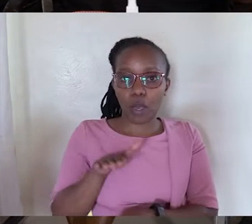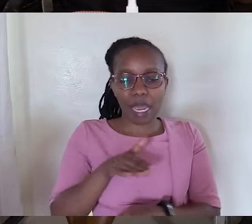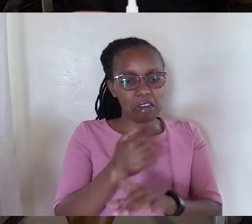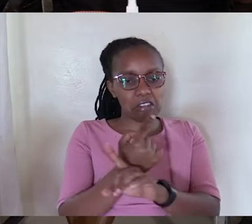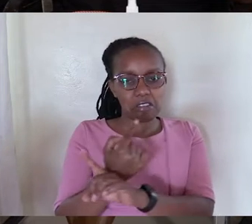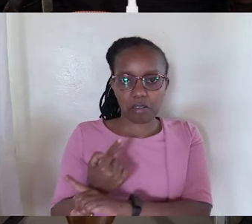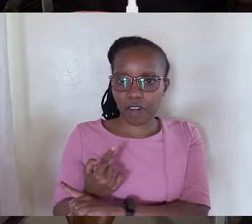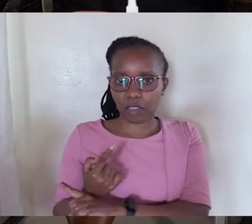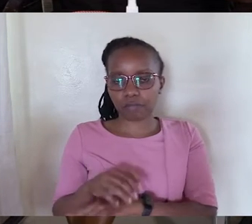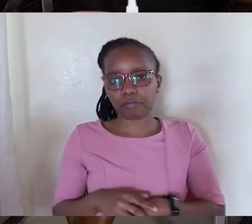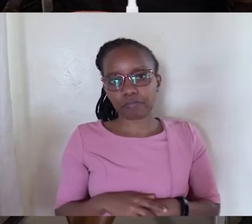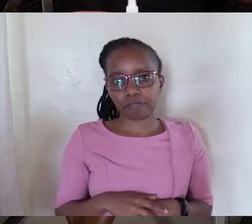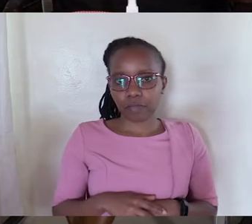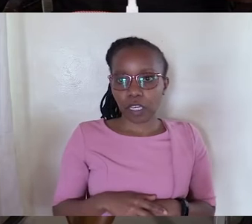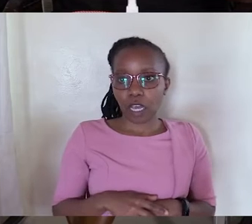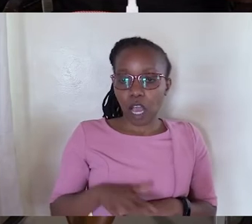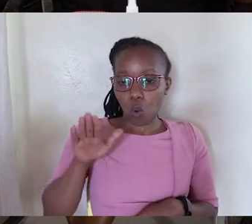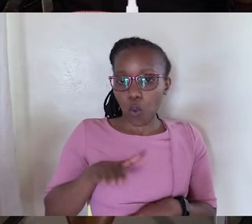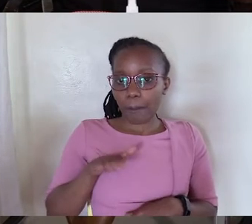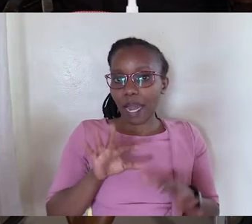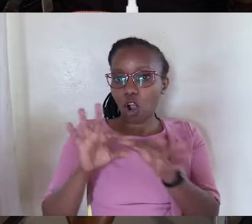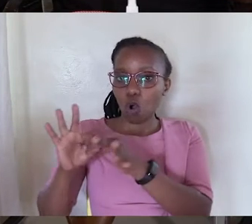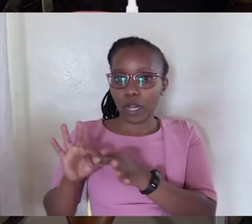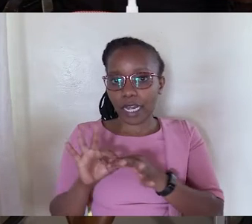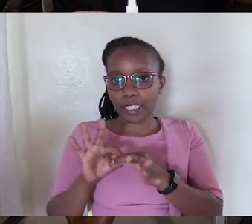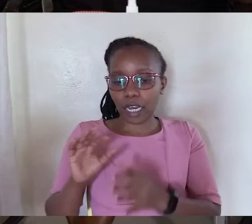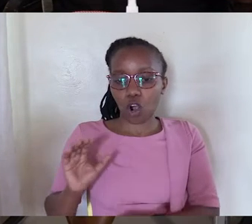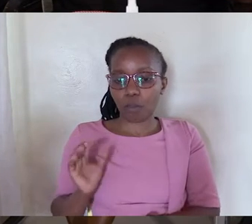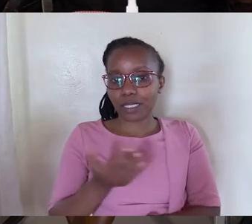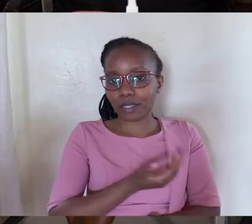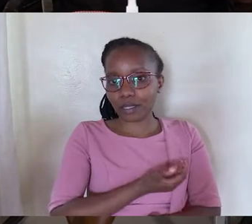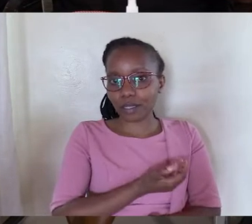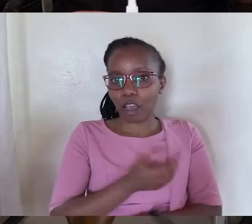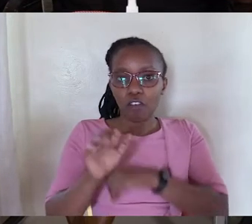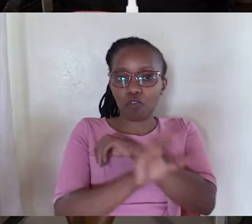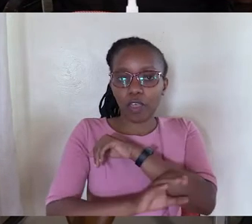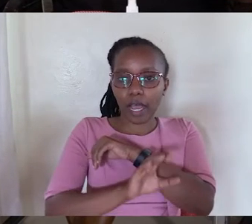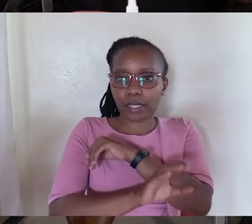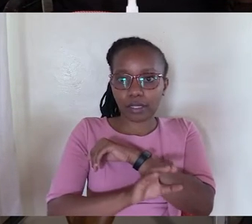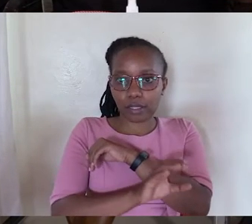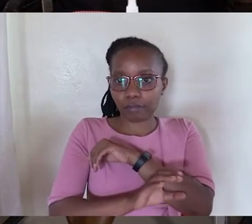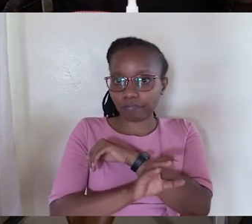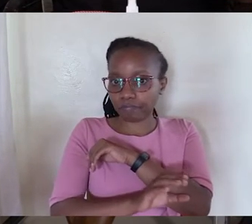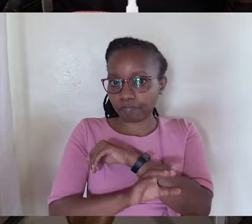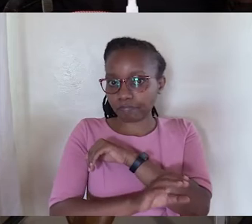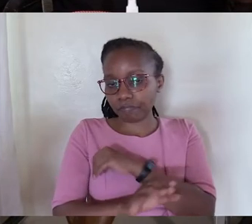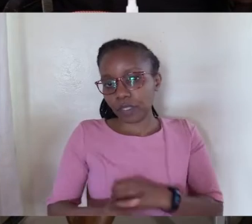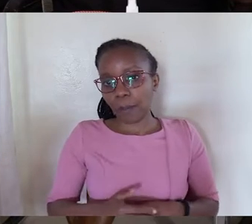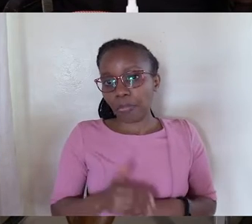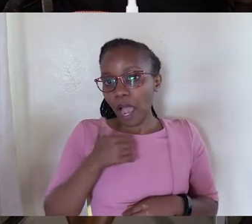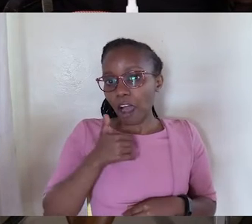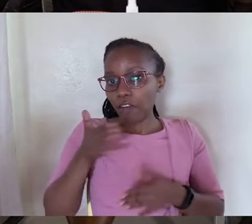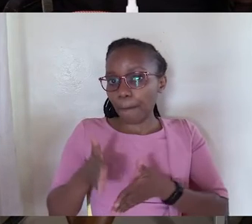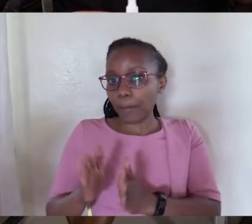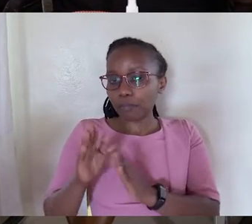groups, and we have done what we call the Women Coordinating Committee for the country, which has structures